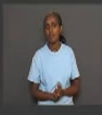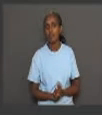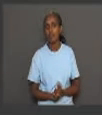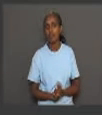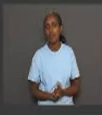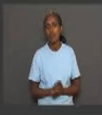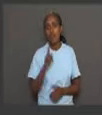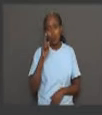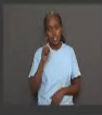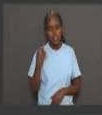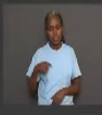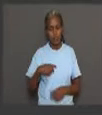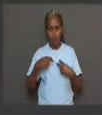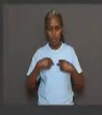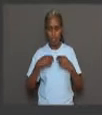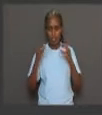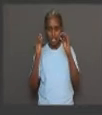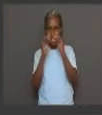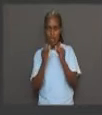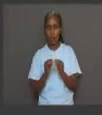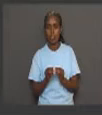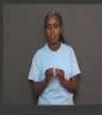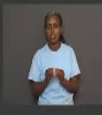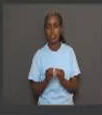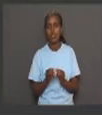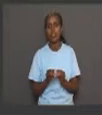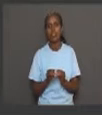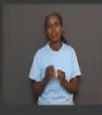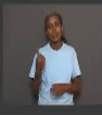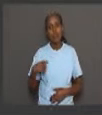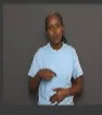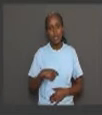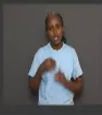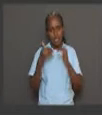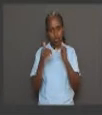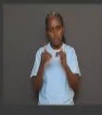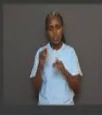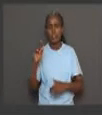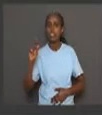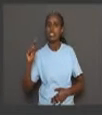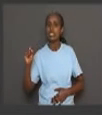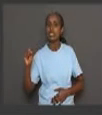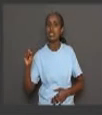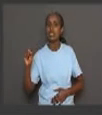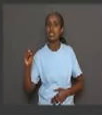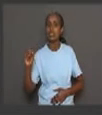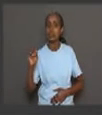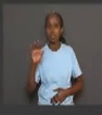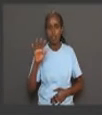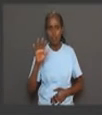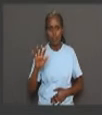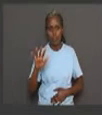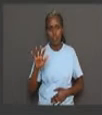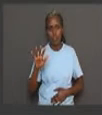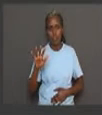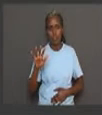Once we have calculated that, we can equate t with 5 for